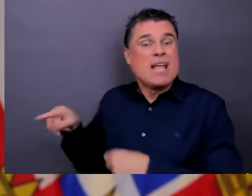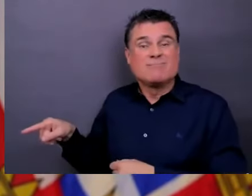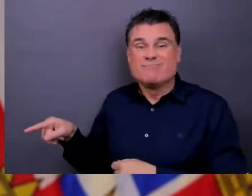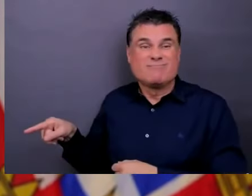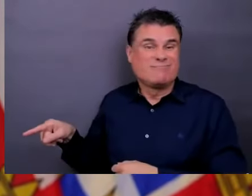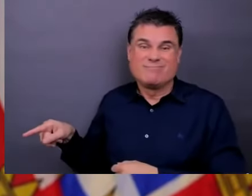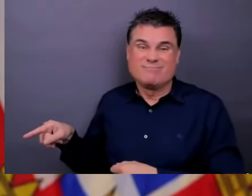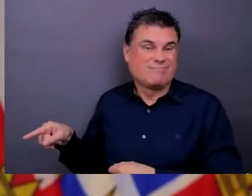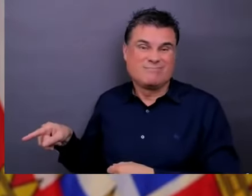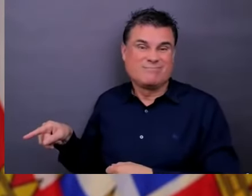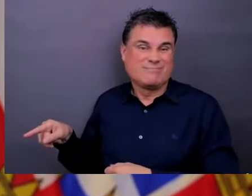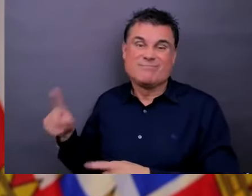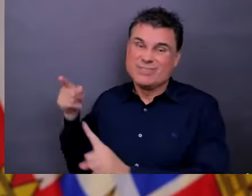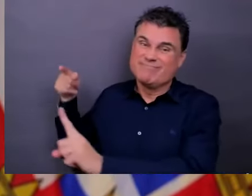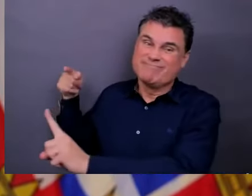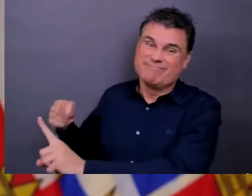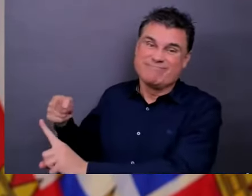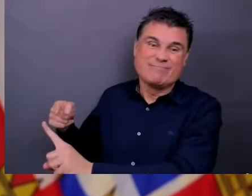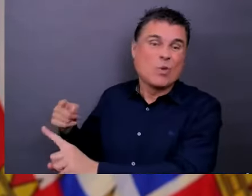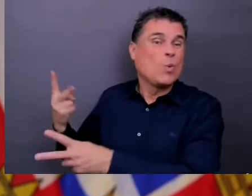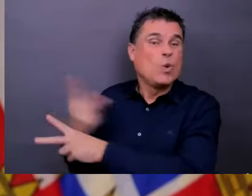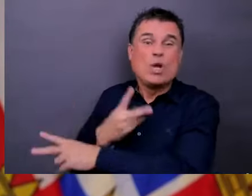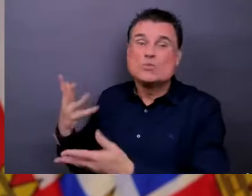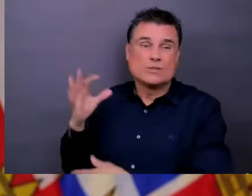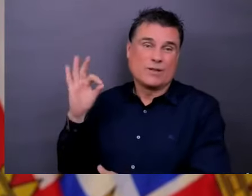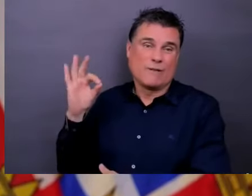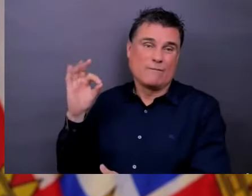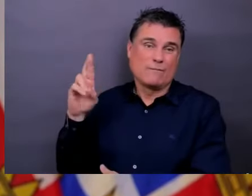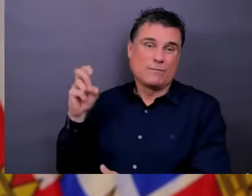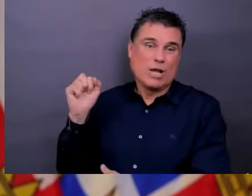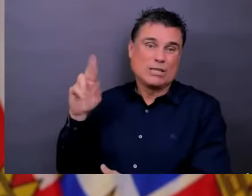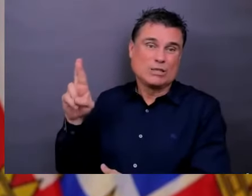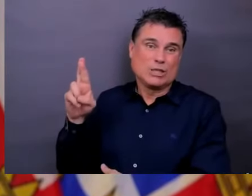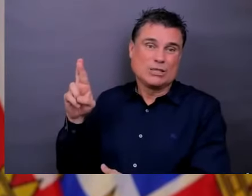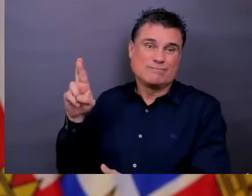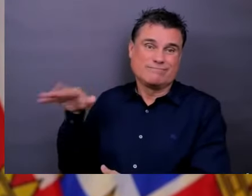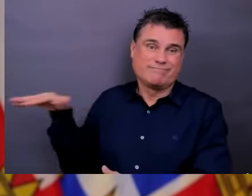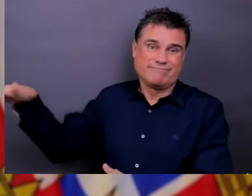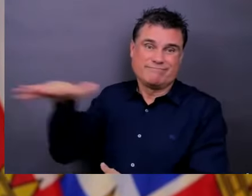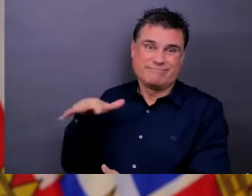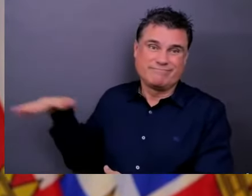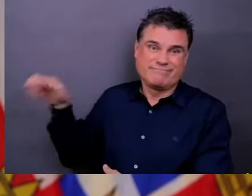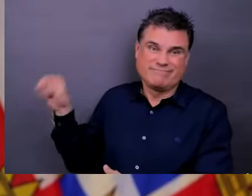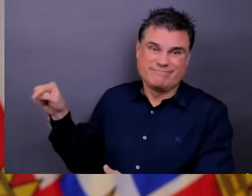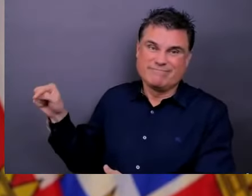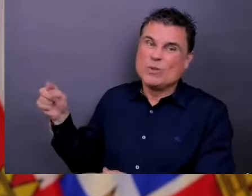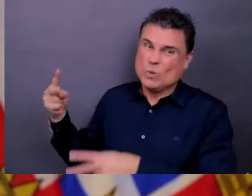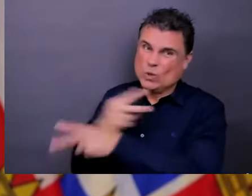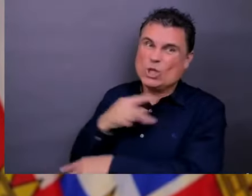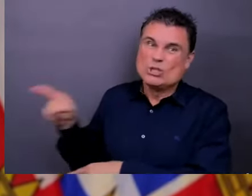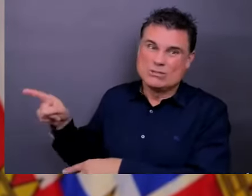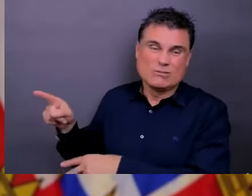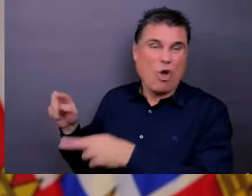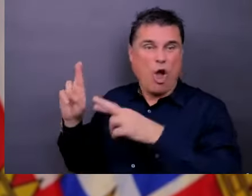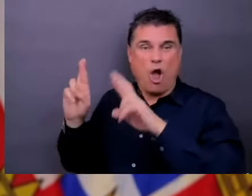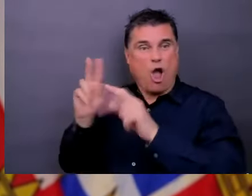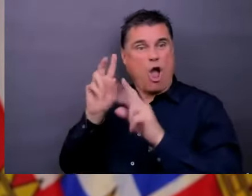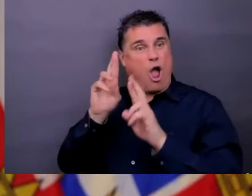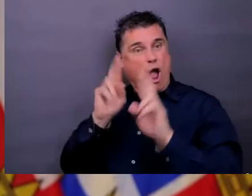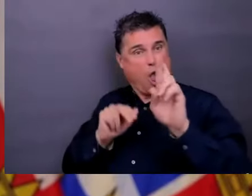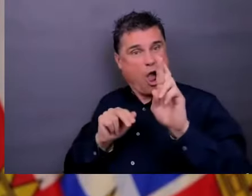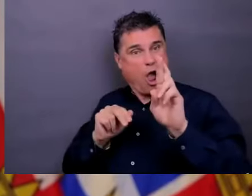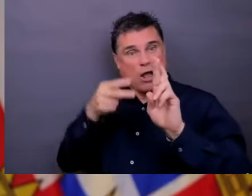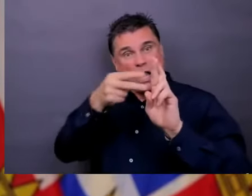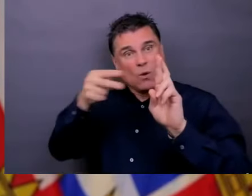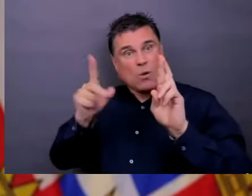Region. We know that when we start to have transmission from multiple people